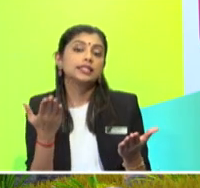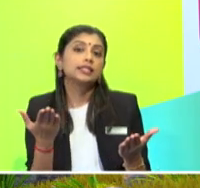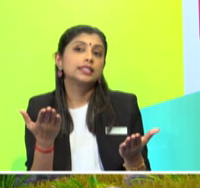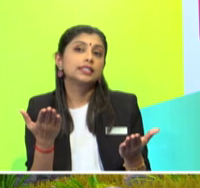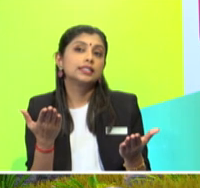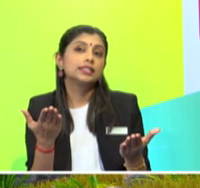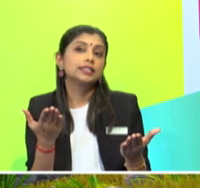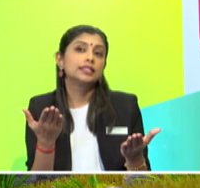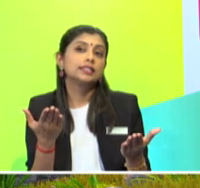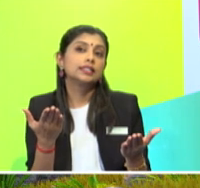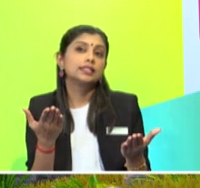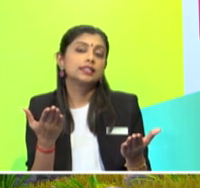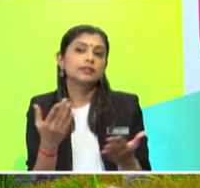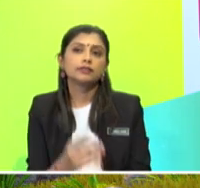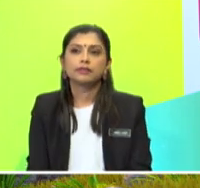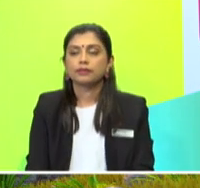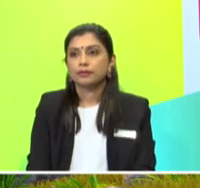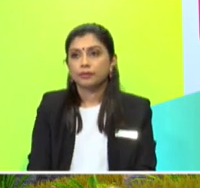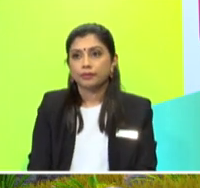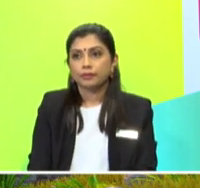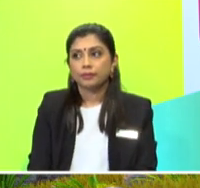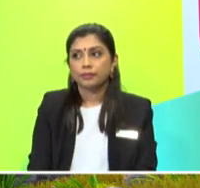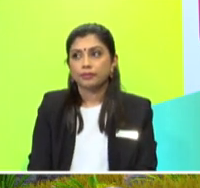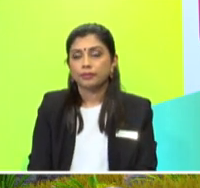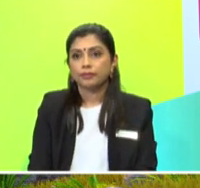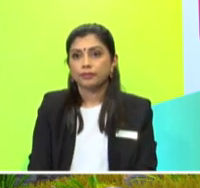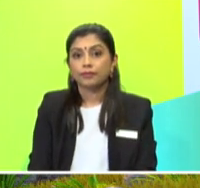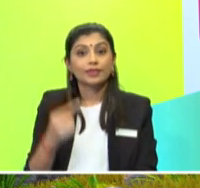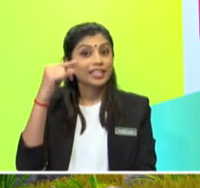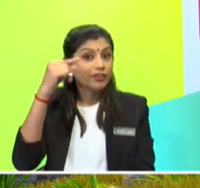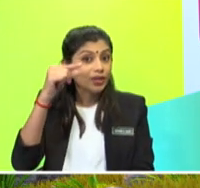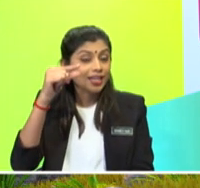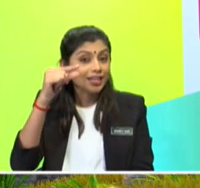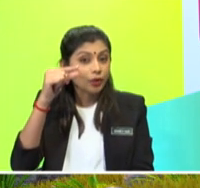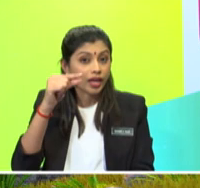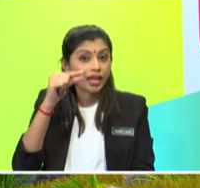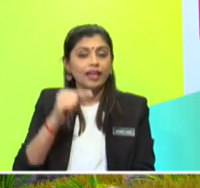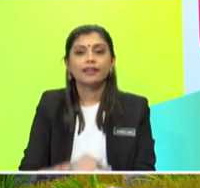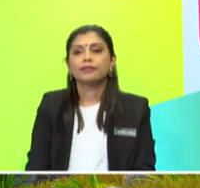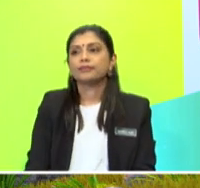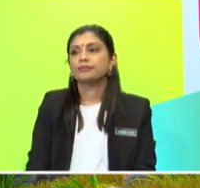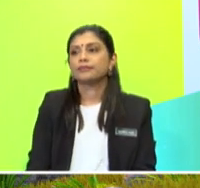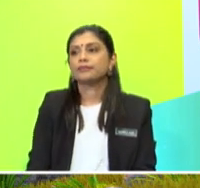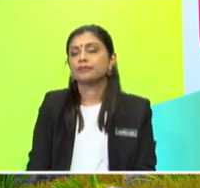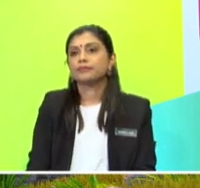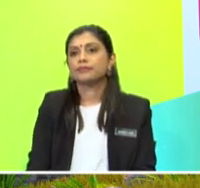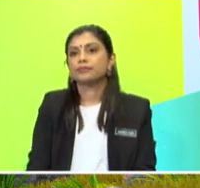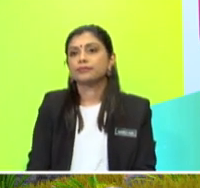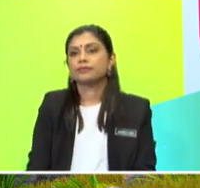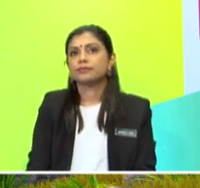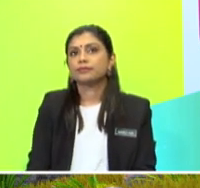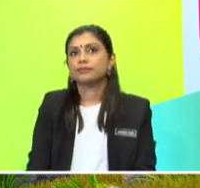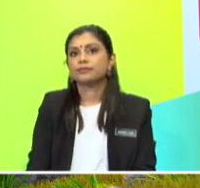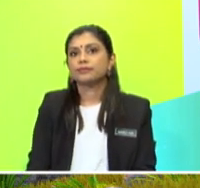I will start with my color. Mm-hmm. My color is green. Okay, proceed. My VA is